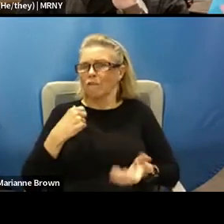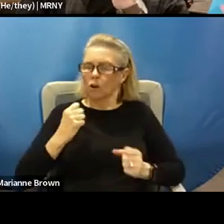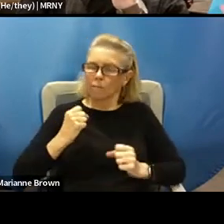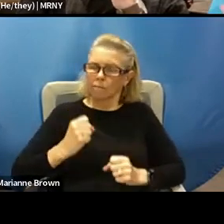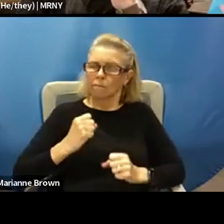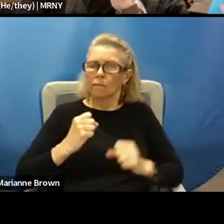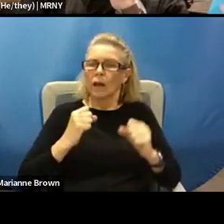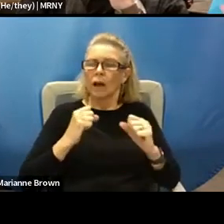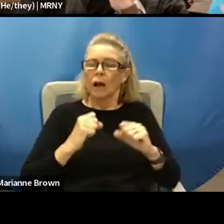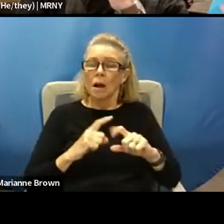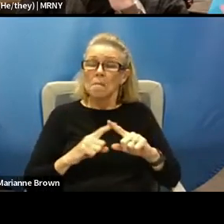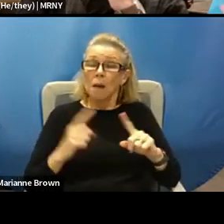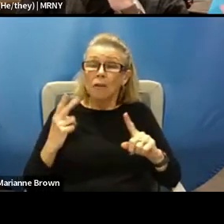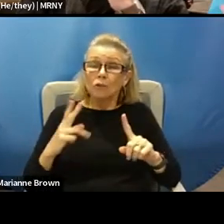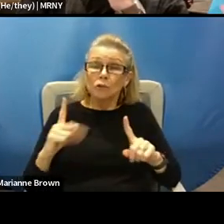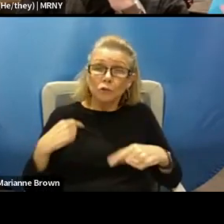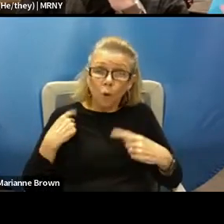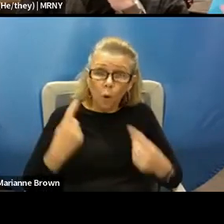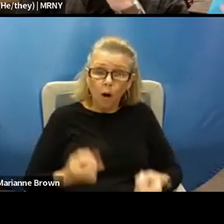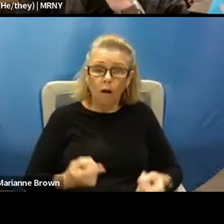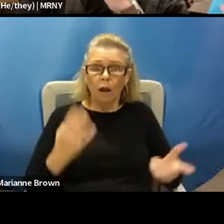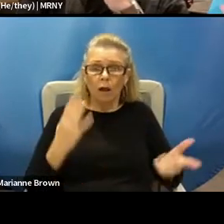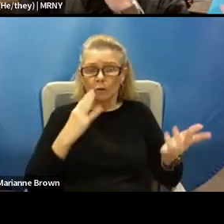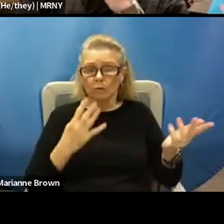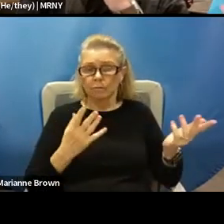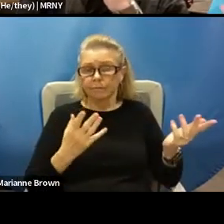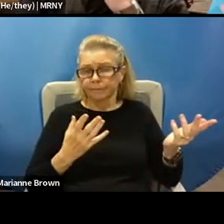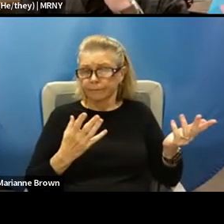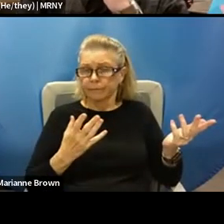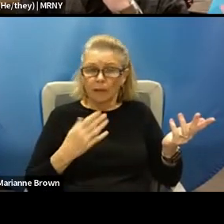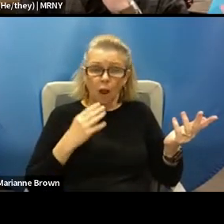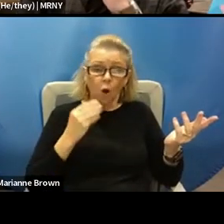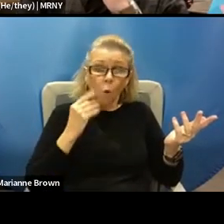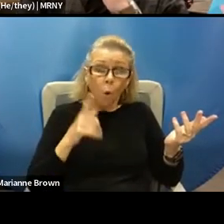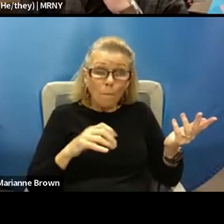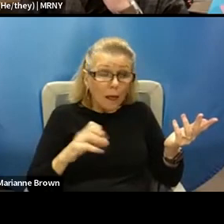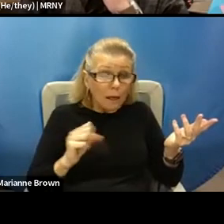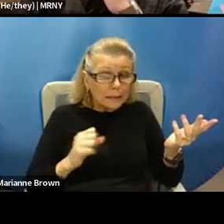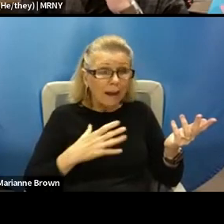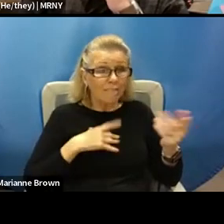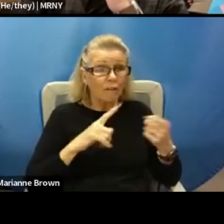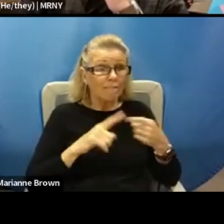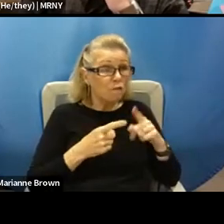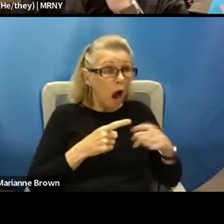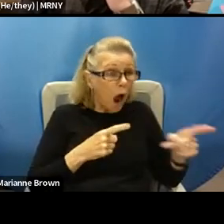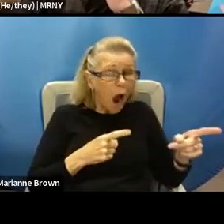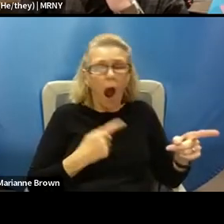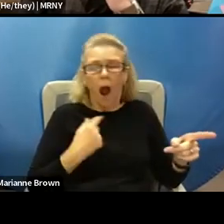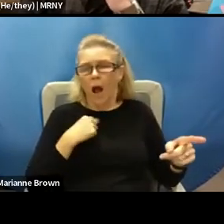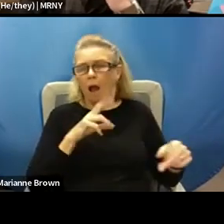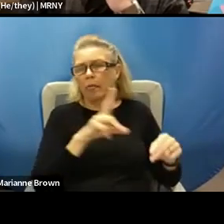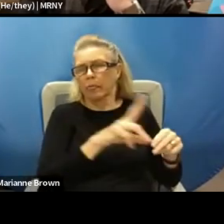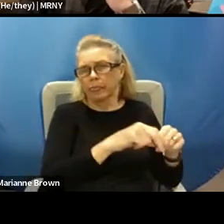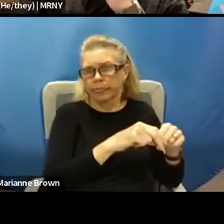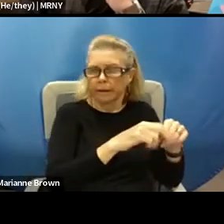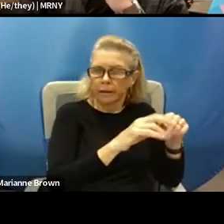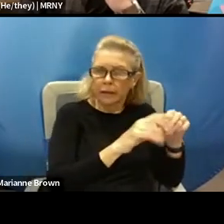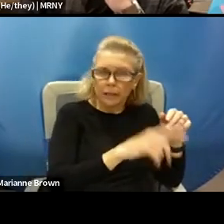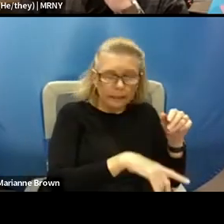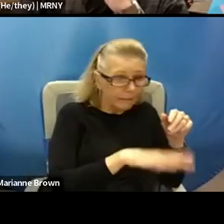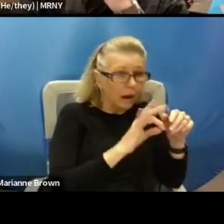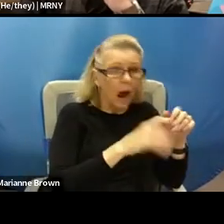you become homeless, you couch surf, you find a friend who's got a spare bedroom, you find some place to stay for a while, you find somebody